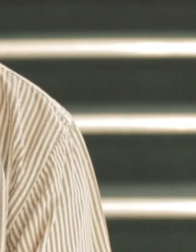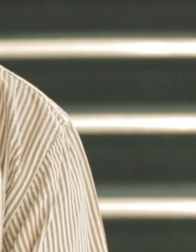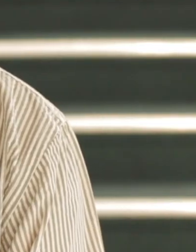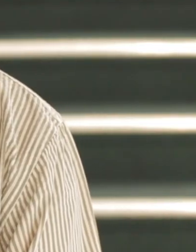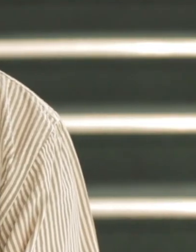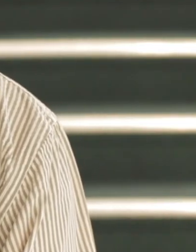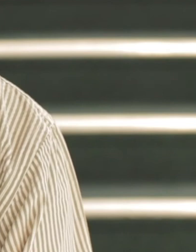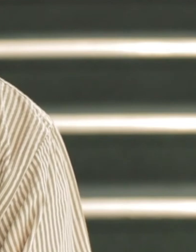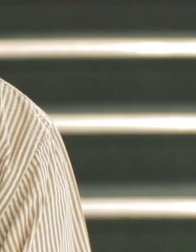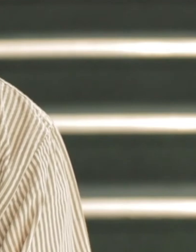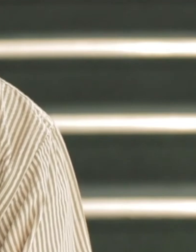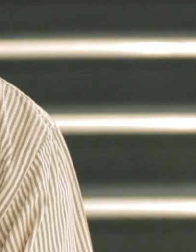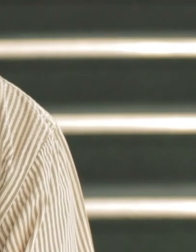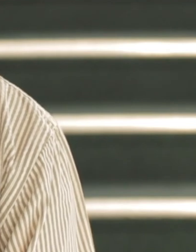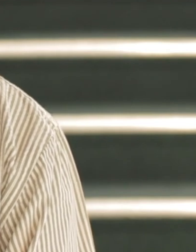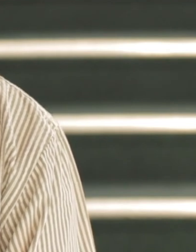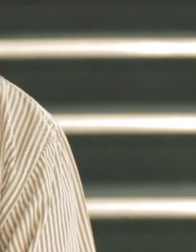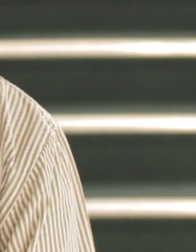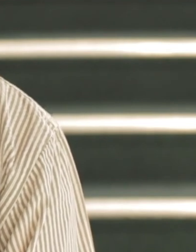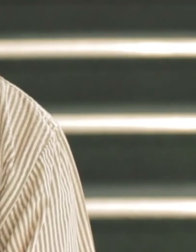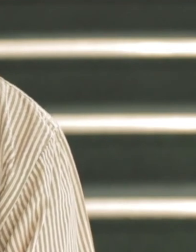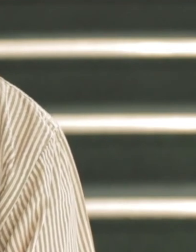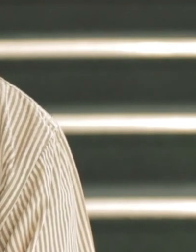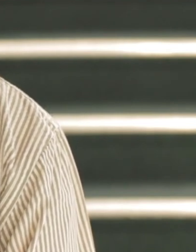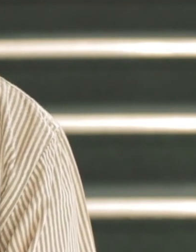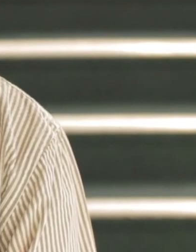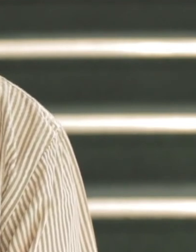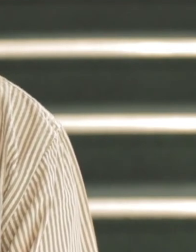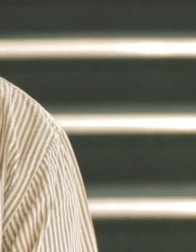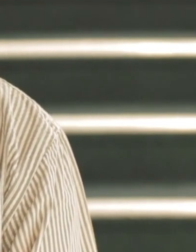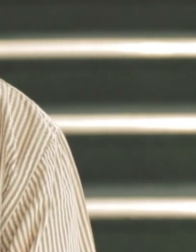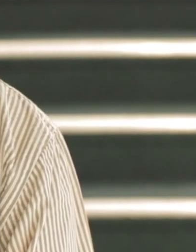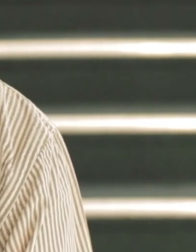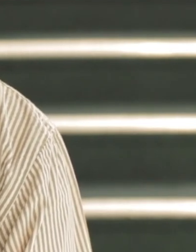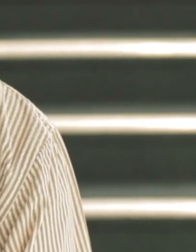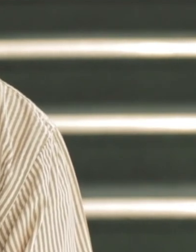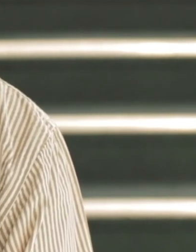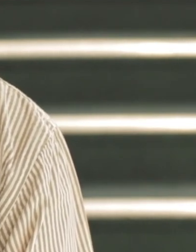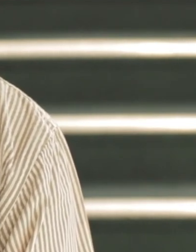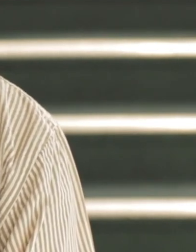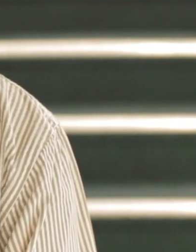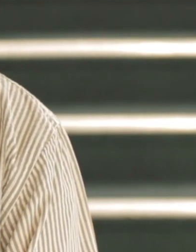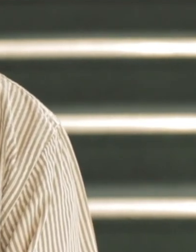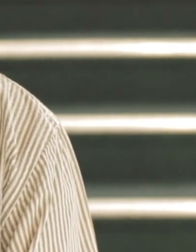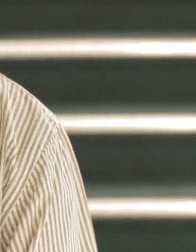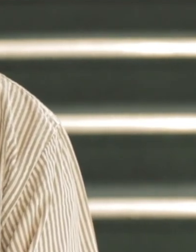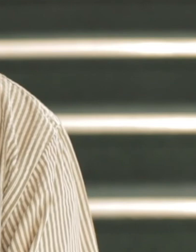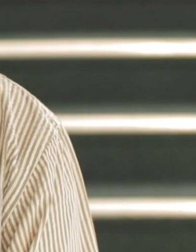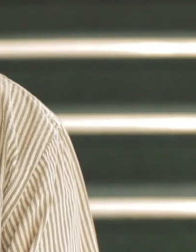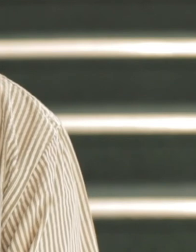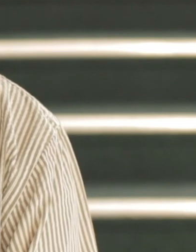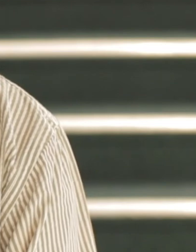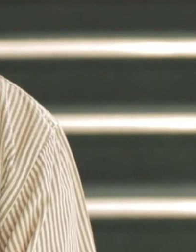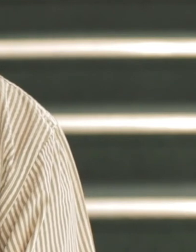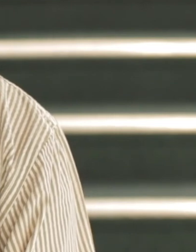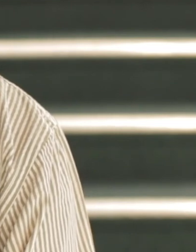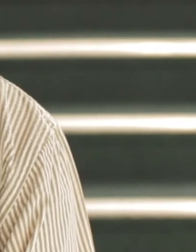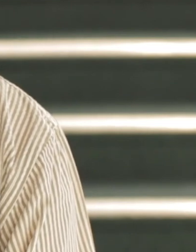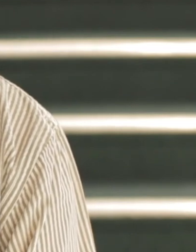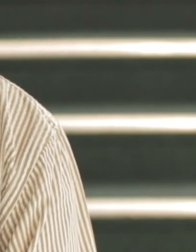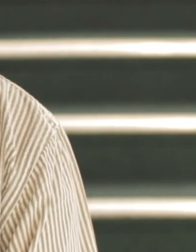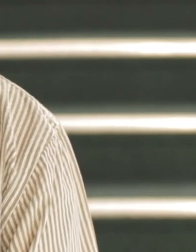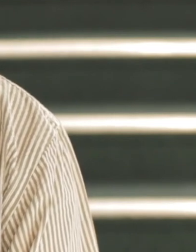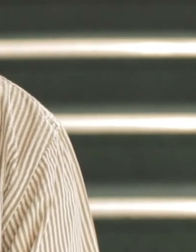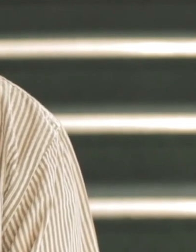Thank you, Dr. Prasad, for those information, and I trust that you have listened very keenly, and there is something in it for you and